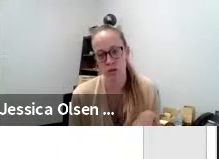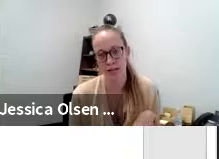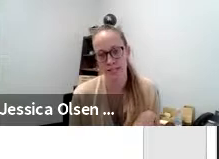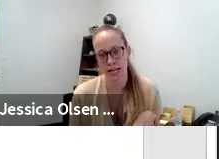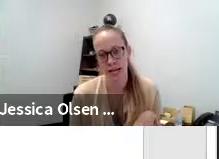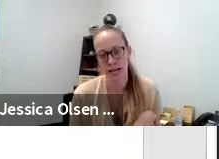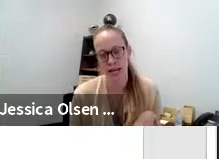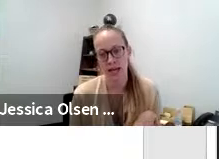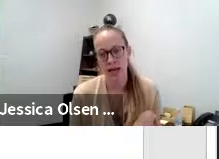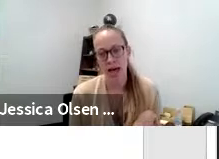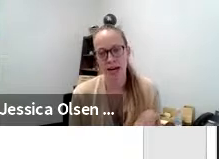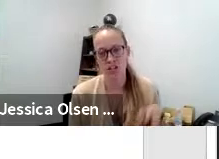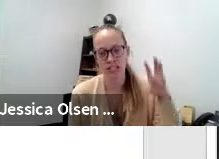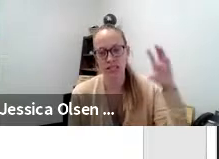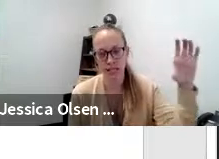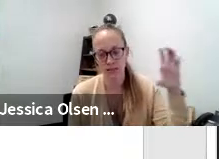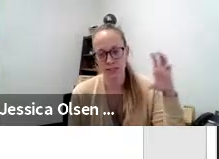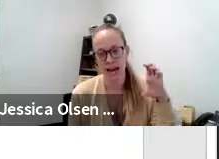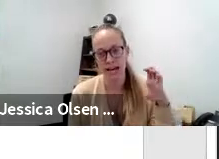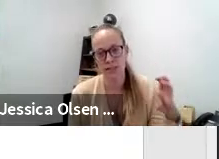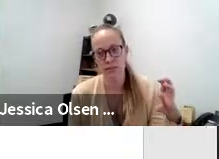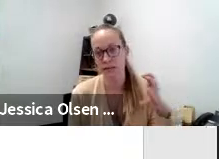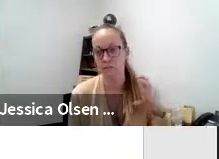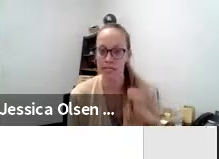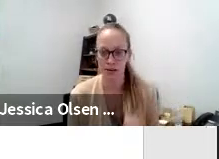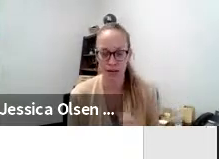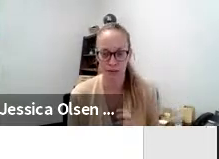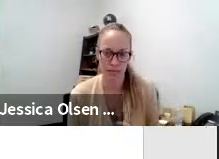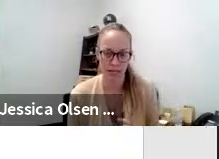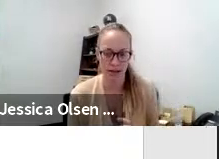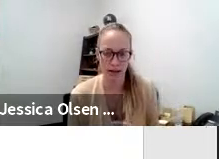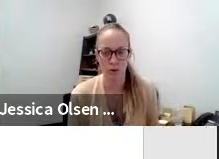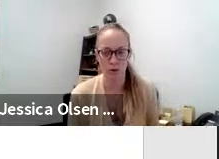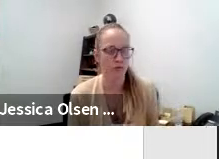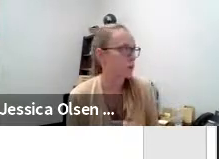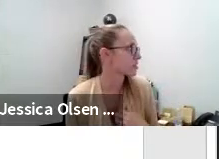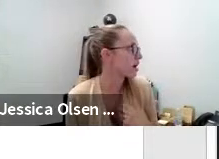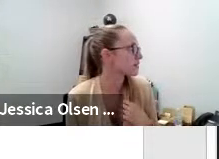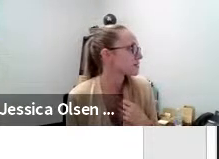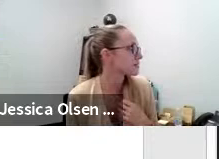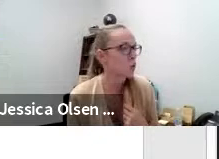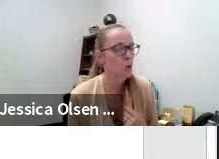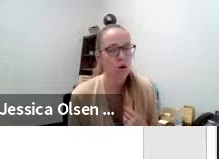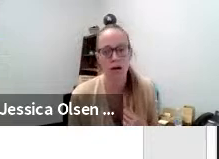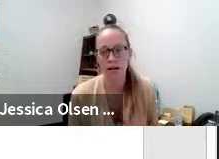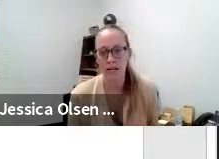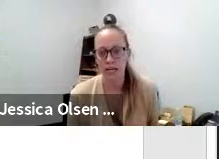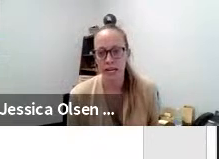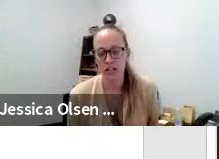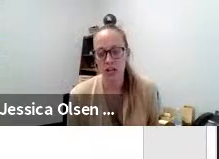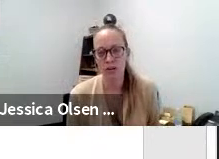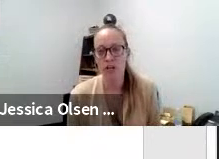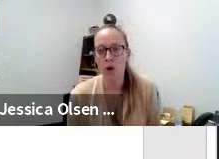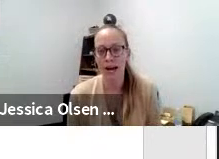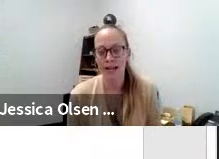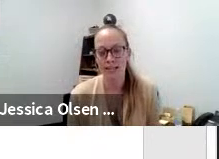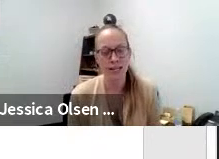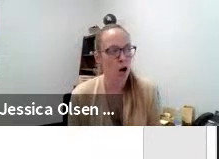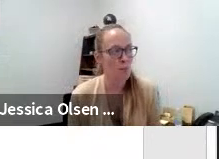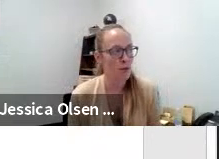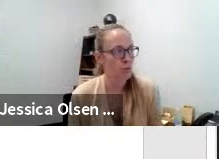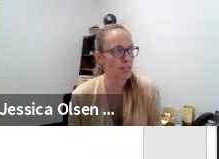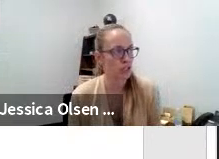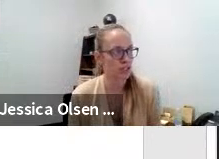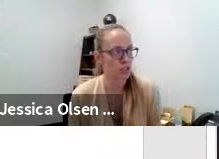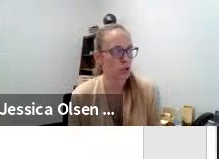were interested in and it just lives as like meeting by meeting. I don't know if there were thoughts, or in general, if no one has